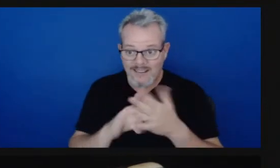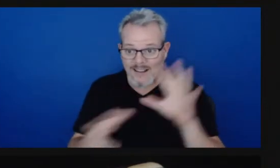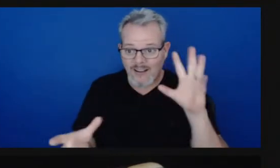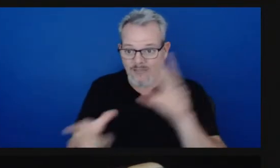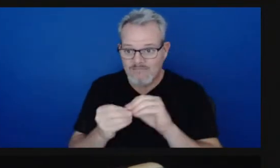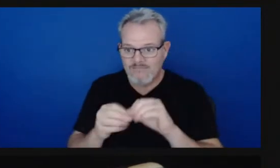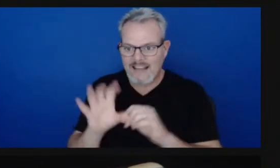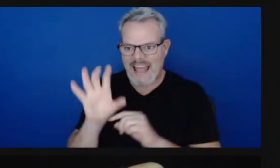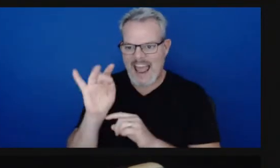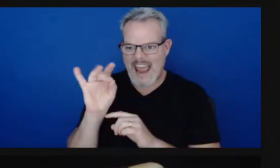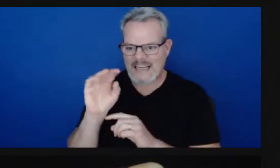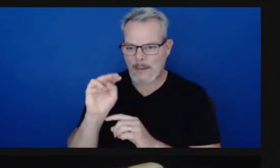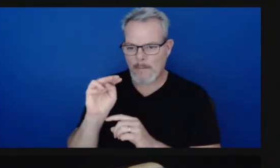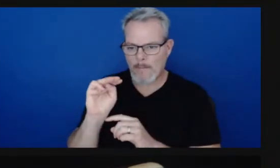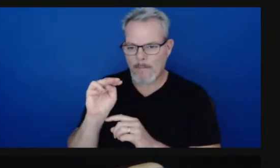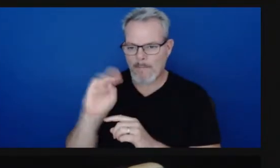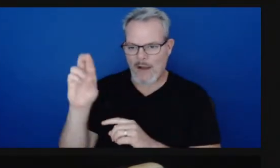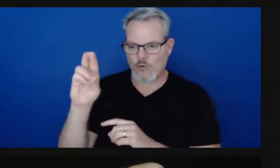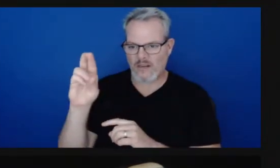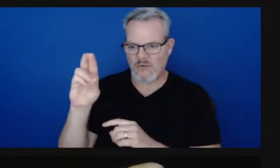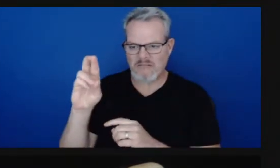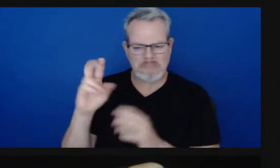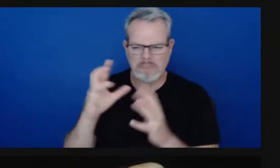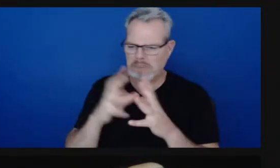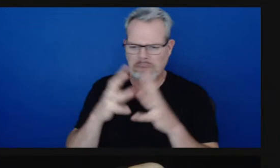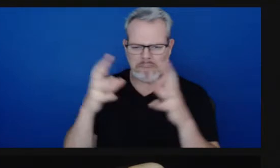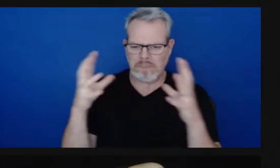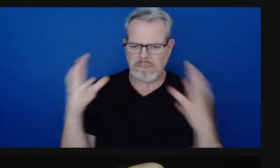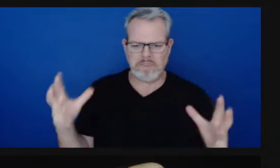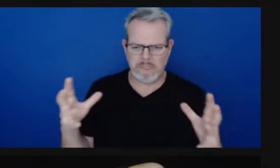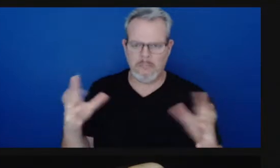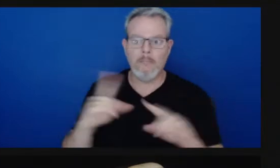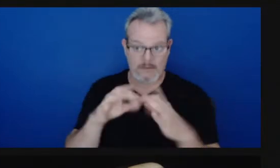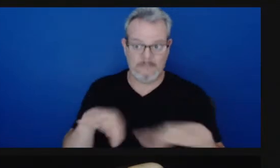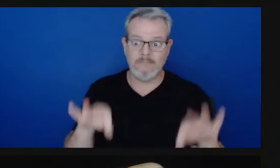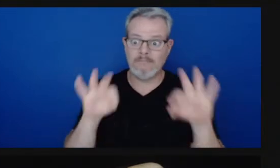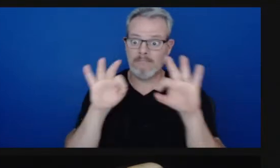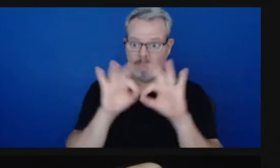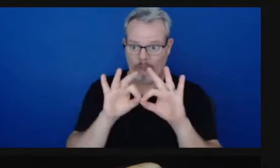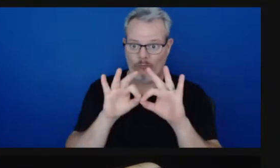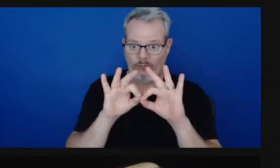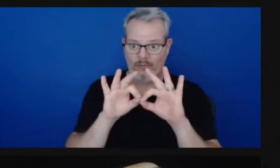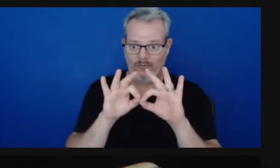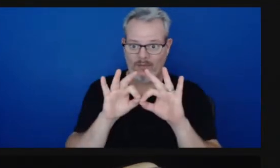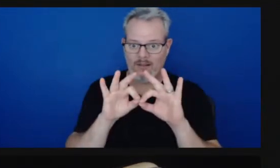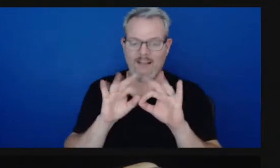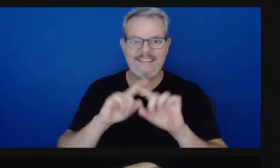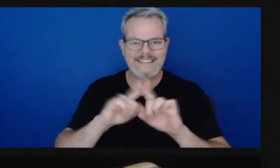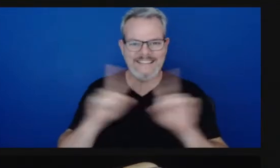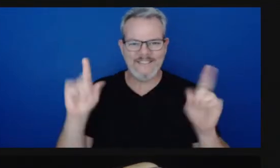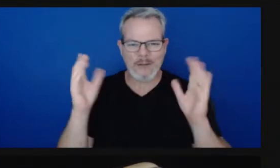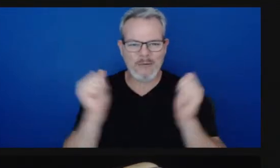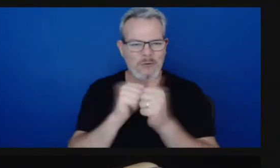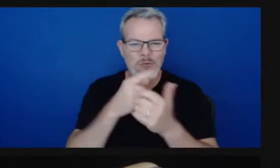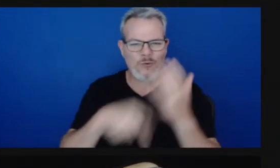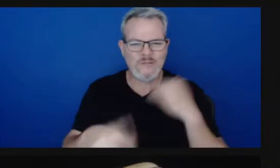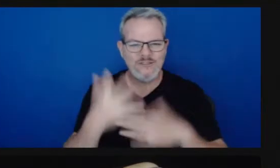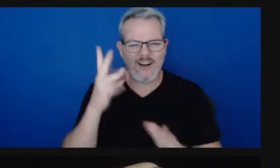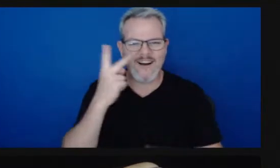microradians, which is not a massive amount, but it is significant. Certainly very different than what we saw earlier in the month